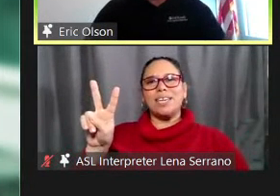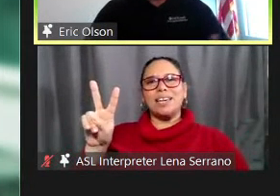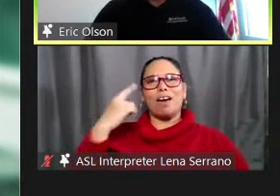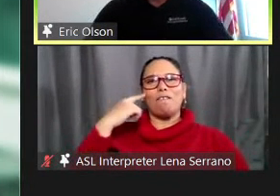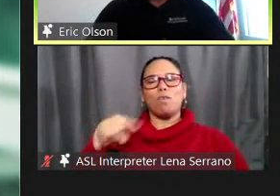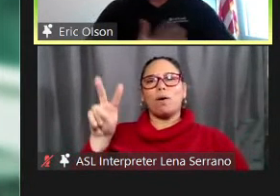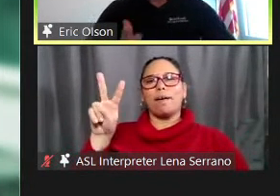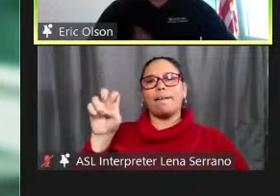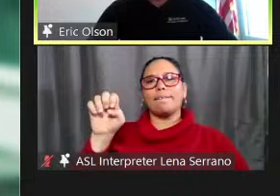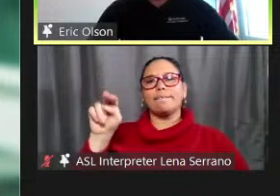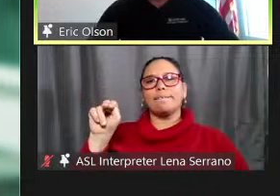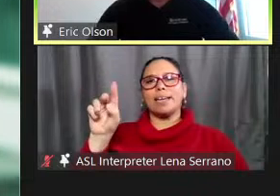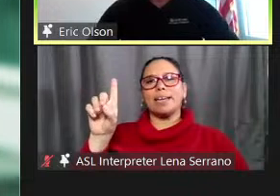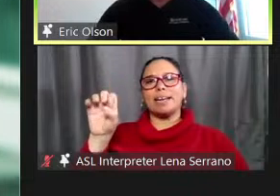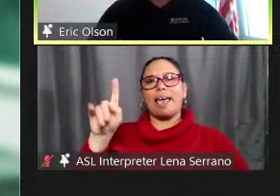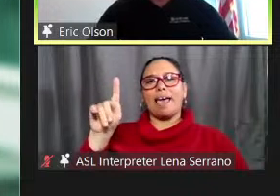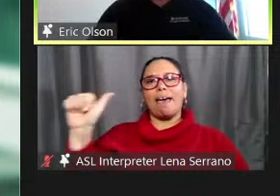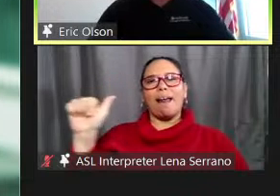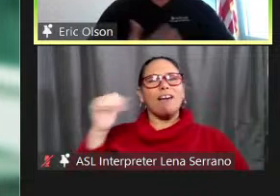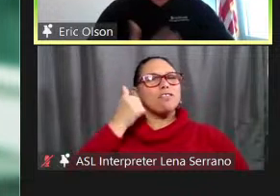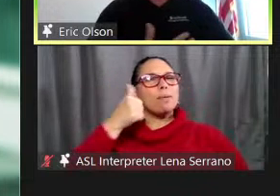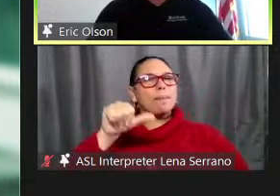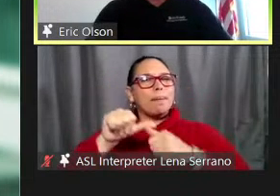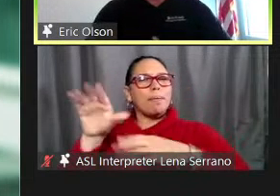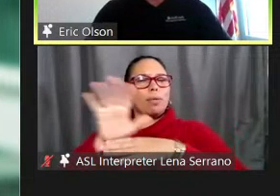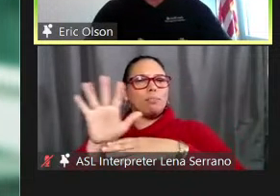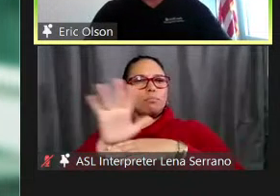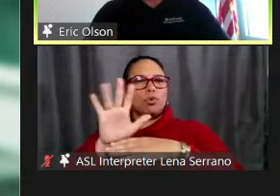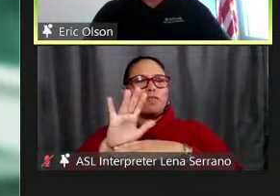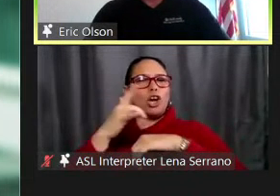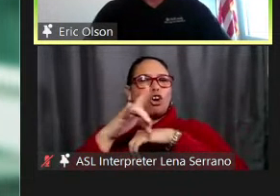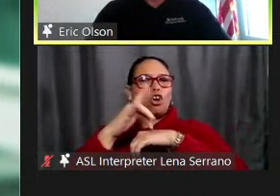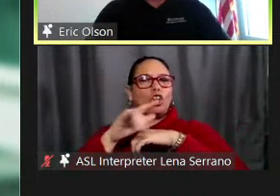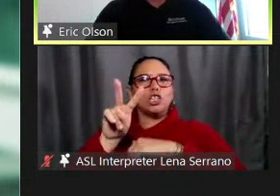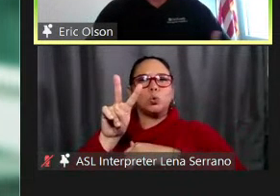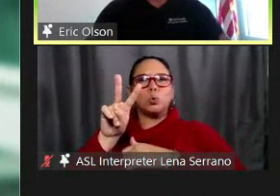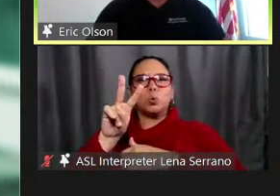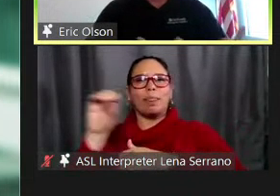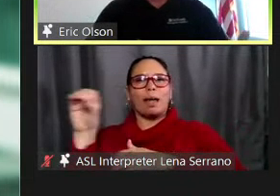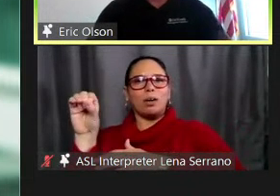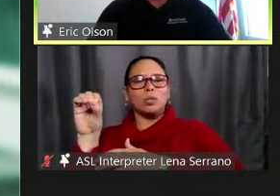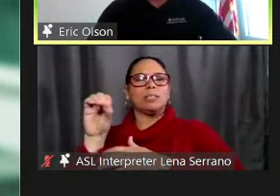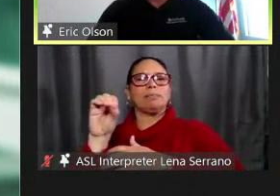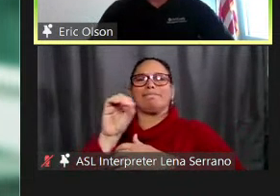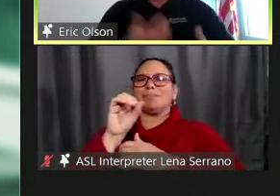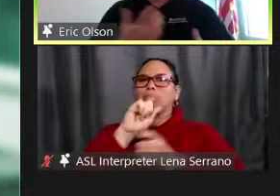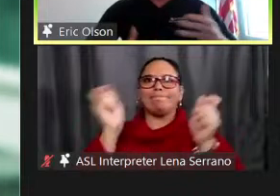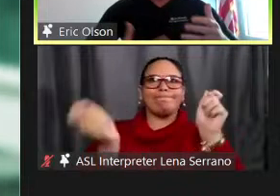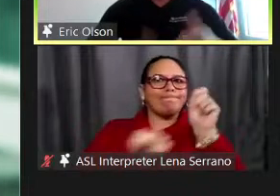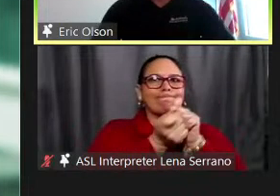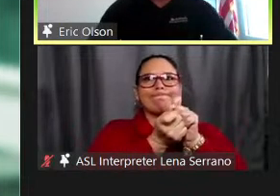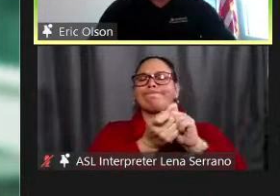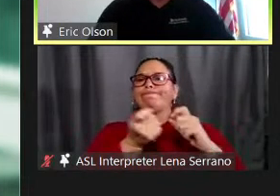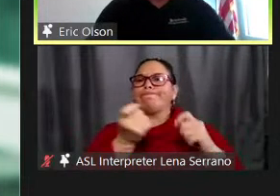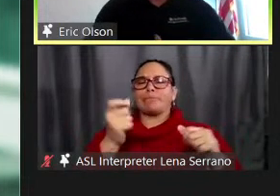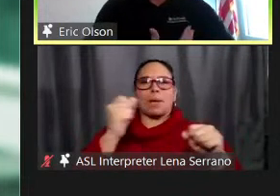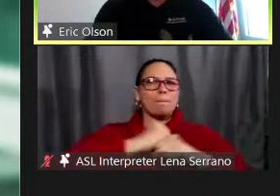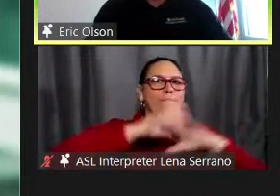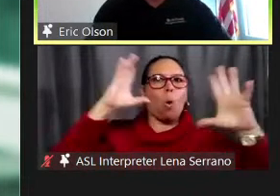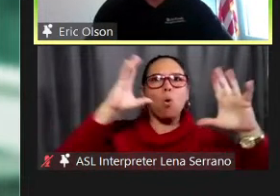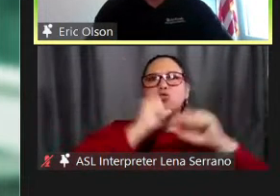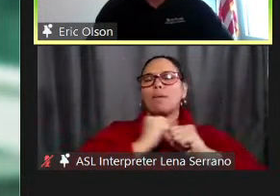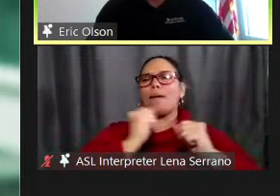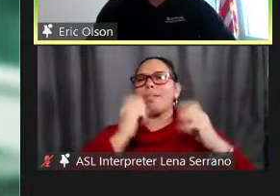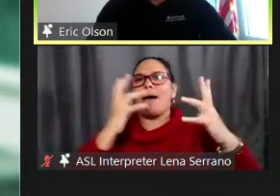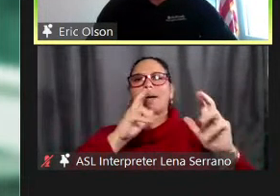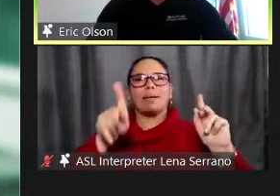you've ever seen that movie, it came out in the early 2000s. The entire theme of the movie is about revenge, and the ending is pretty cataclysmic, fire and explosions, and a lot of people